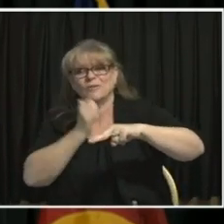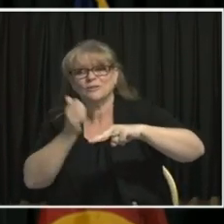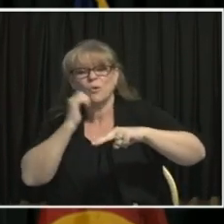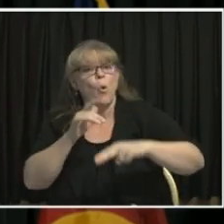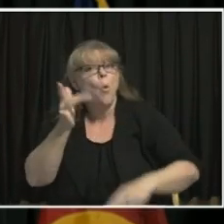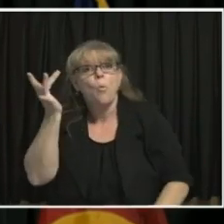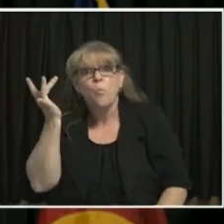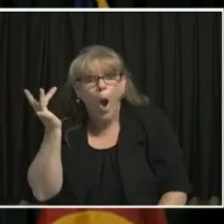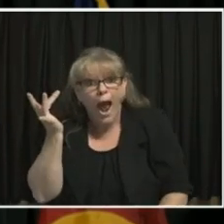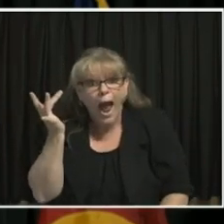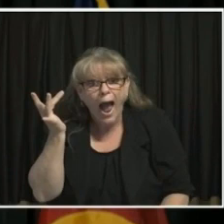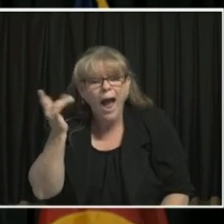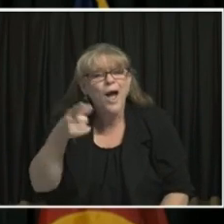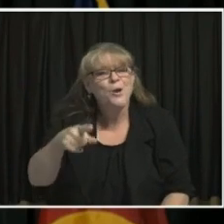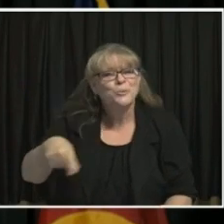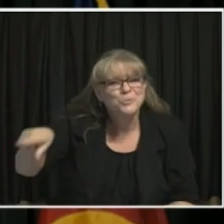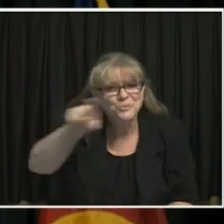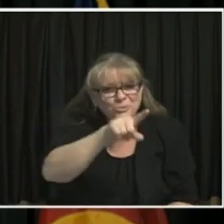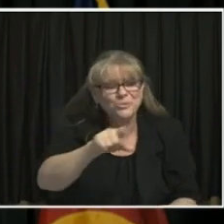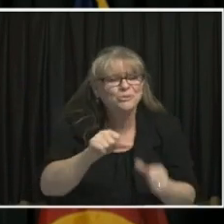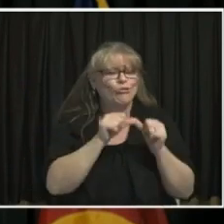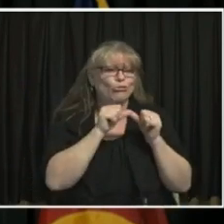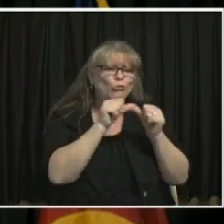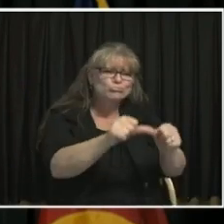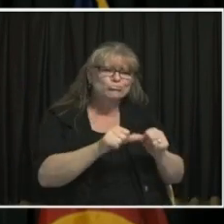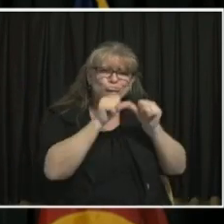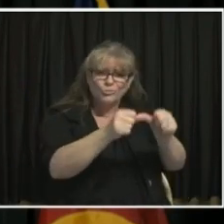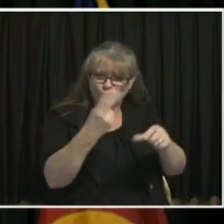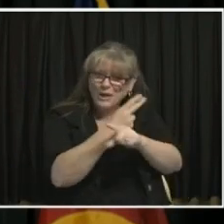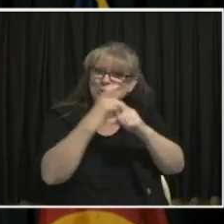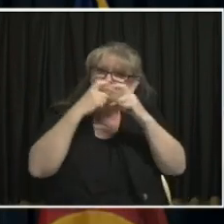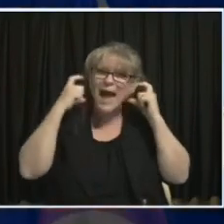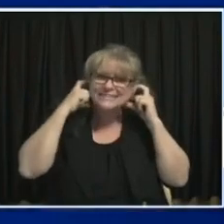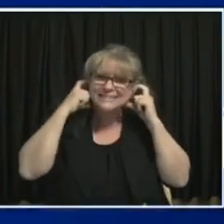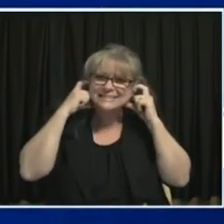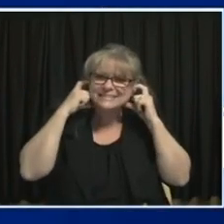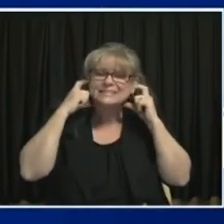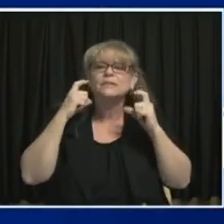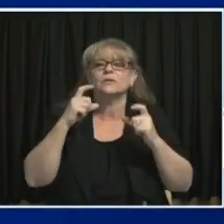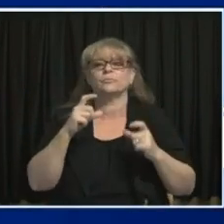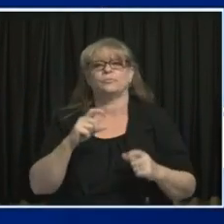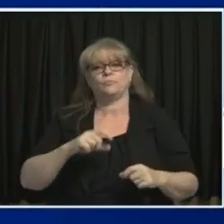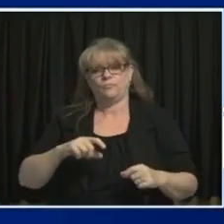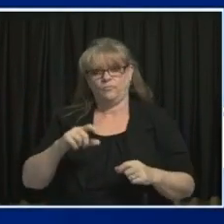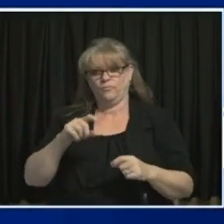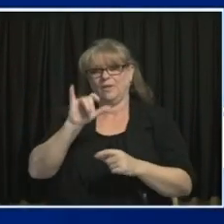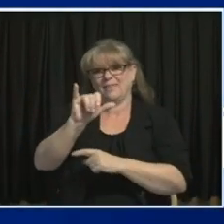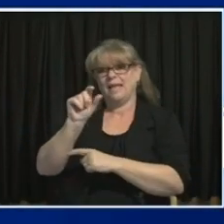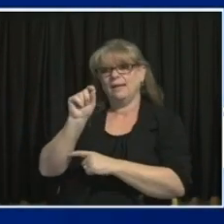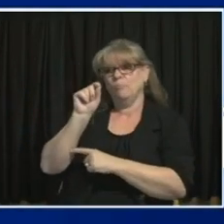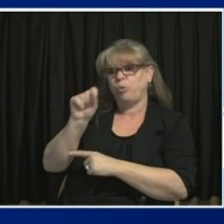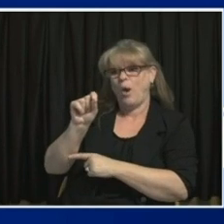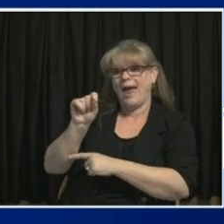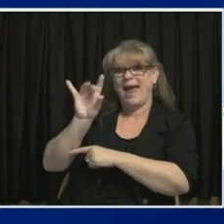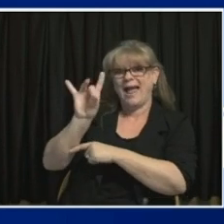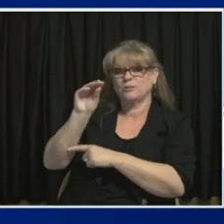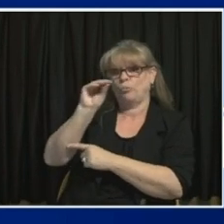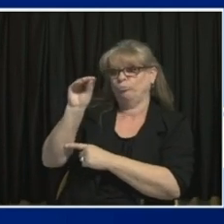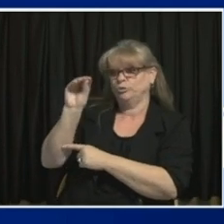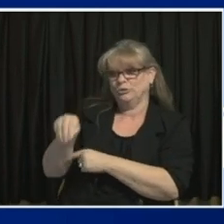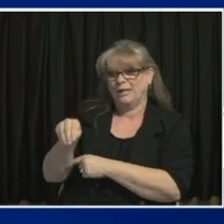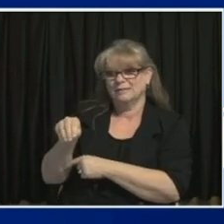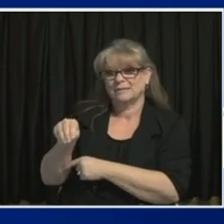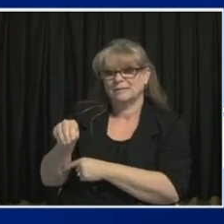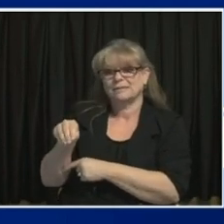daily growth rate of 0.9%. This is the first time we've been below 1% growth. Now keep in mind that